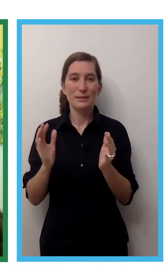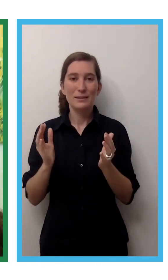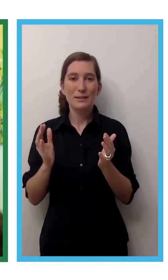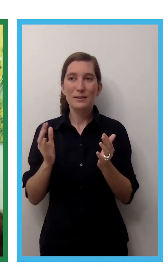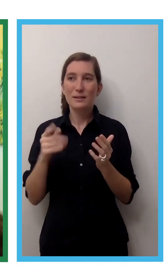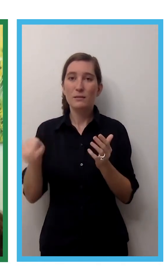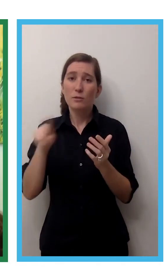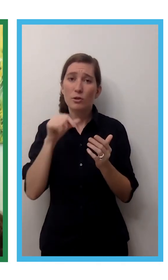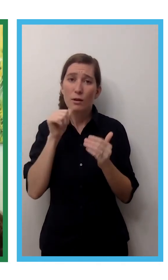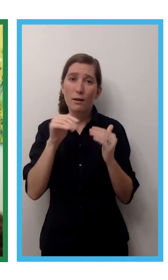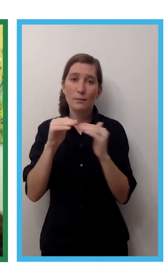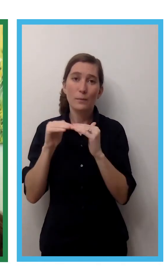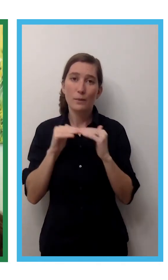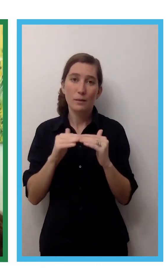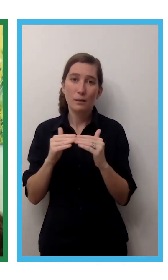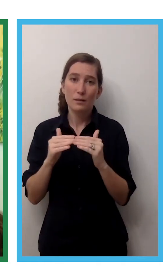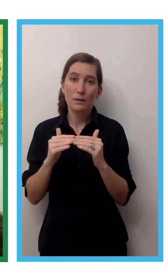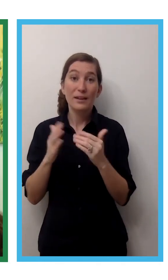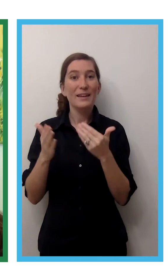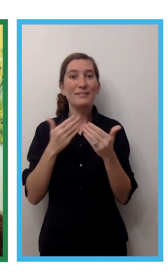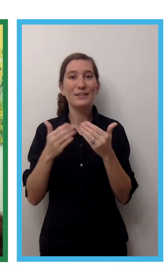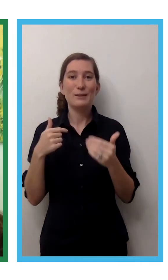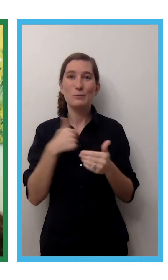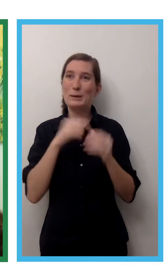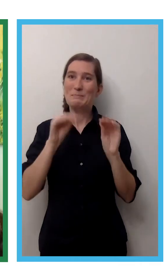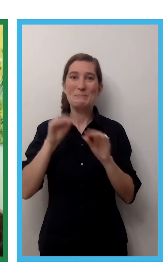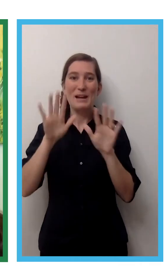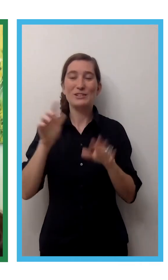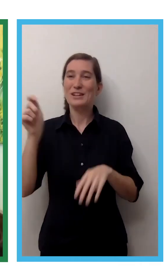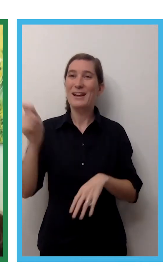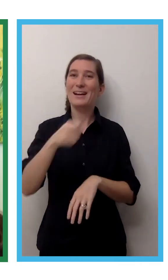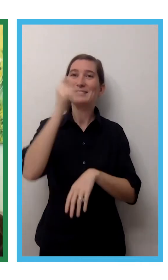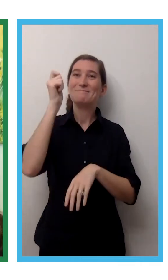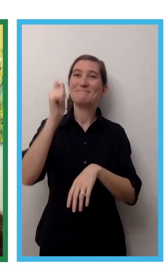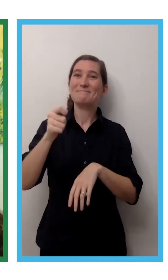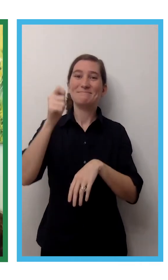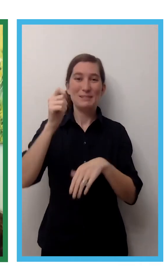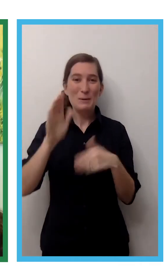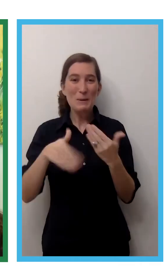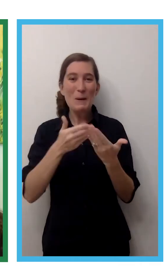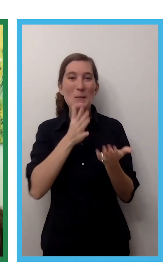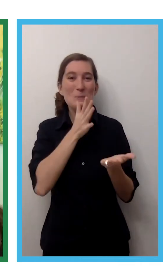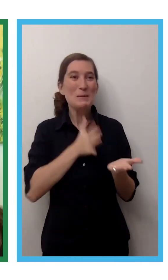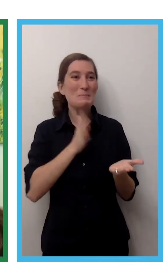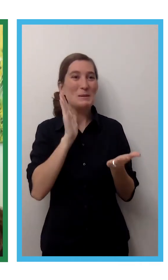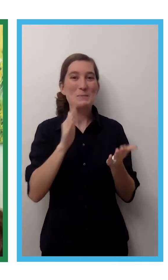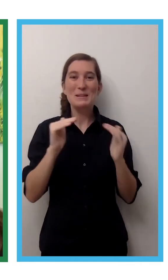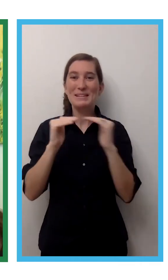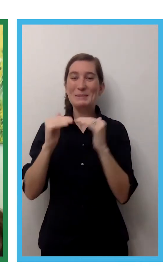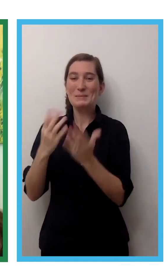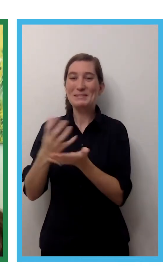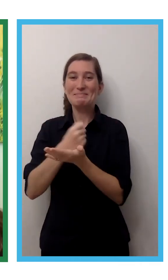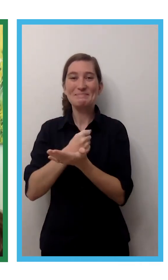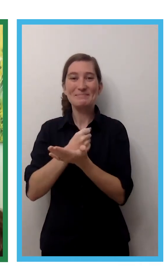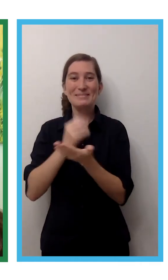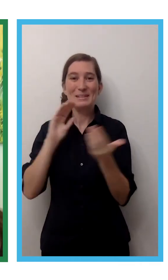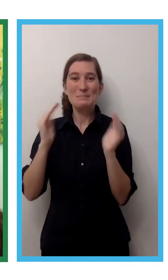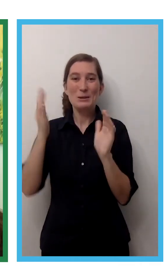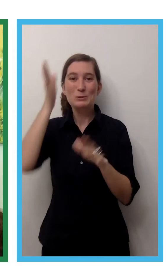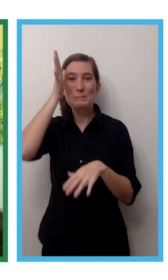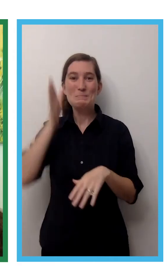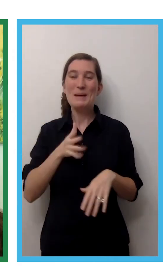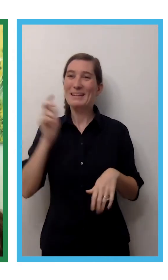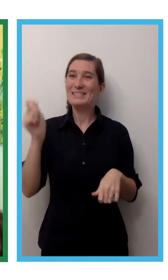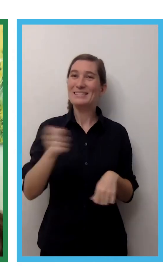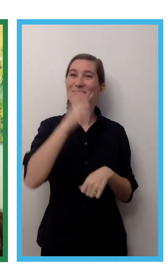said, as of today, all women are going to make as much as men. Okay. That still does not put them in